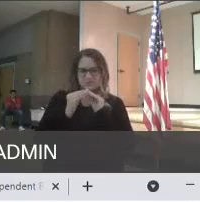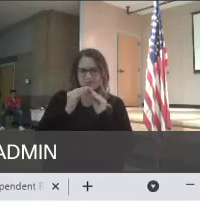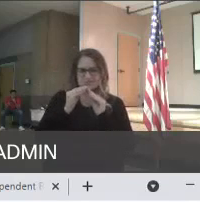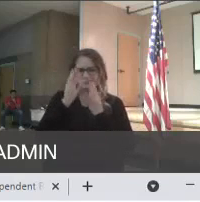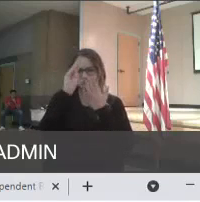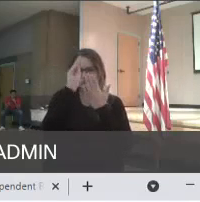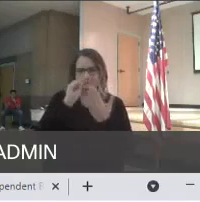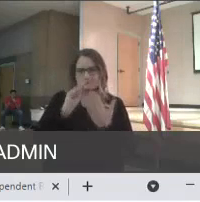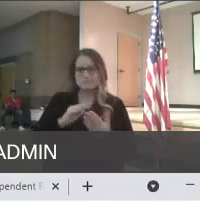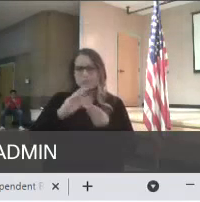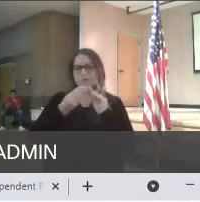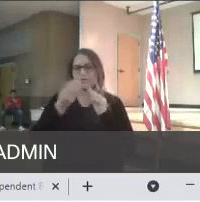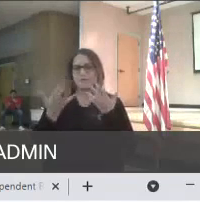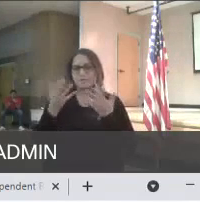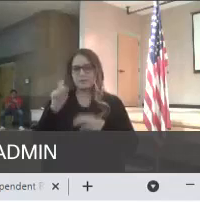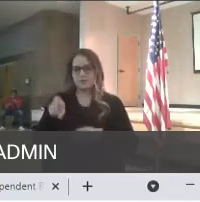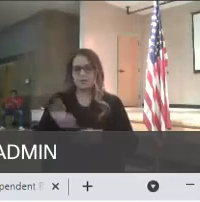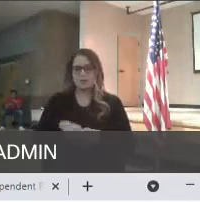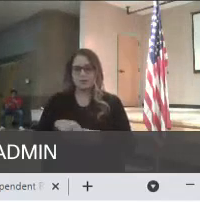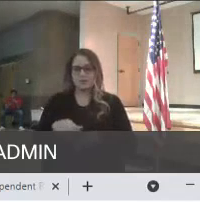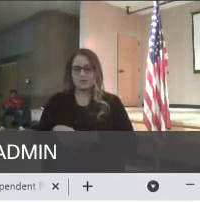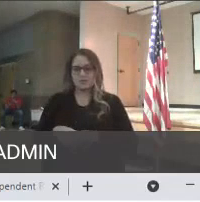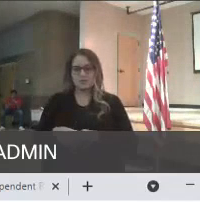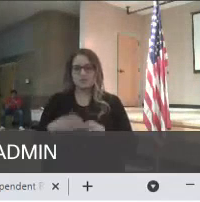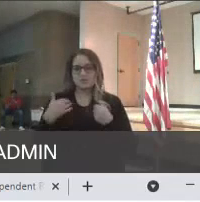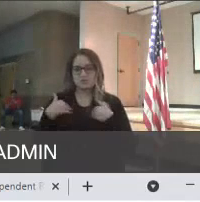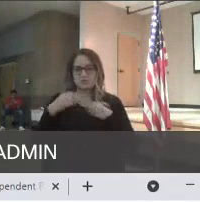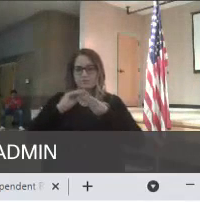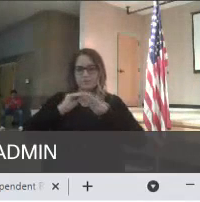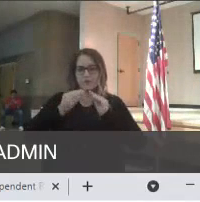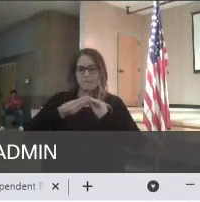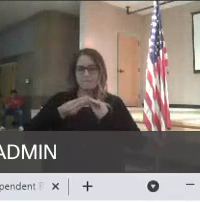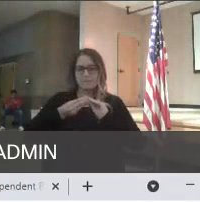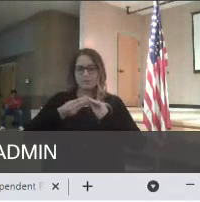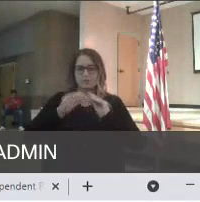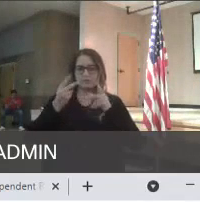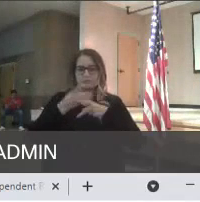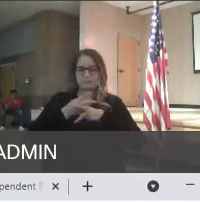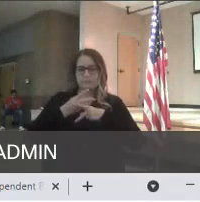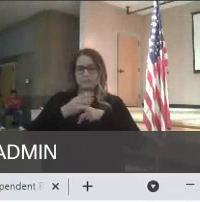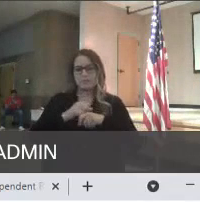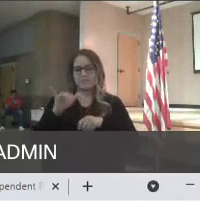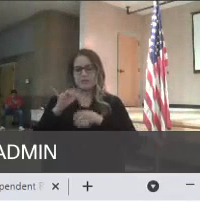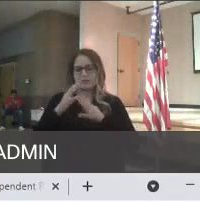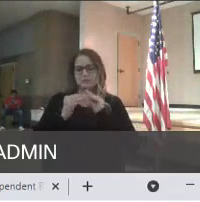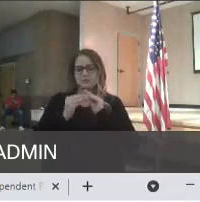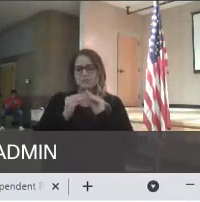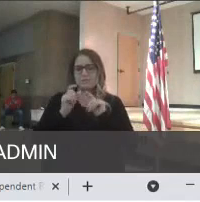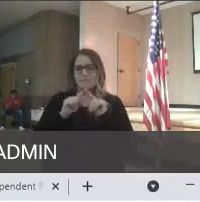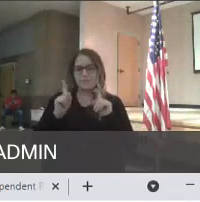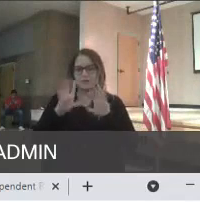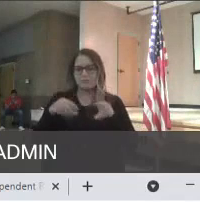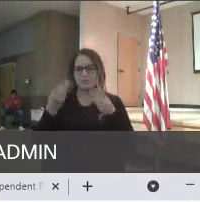the numbers that you may need to get the numeric calculations, that adjustment. But it does give